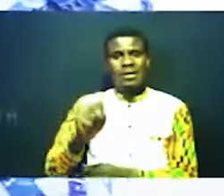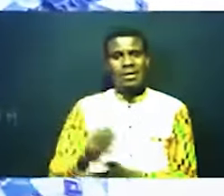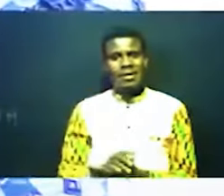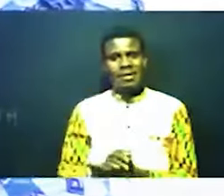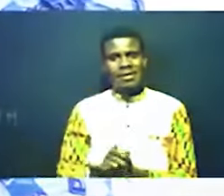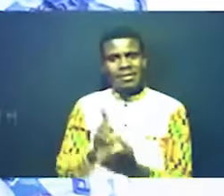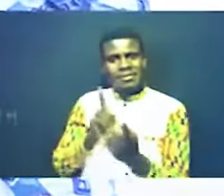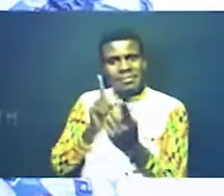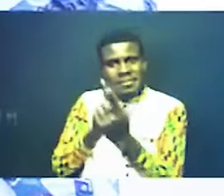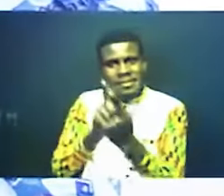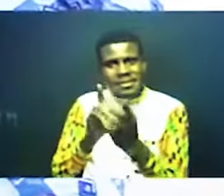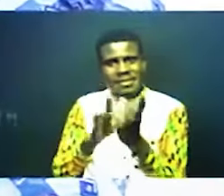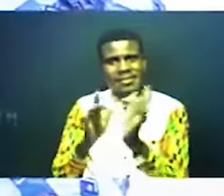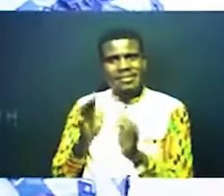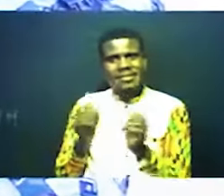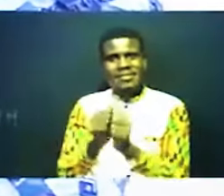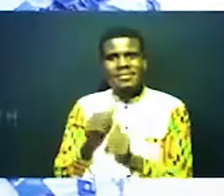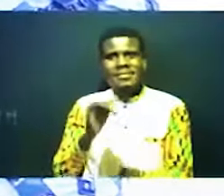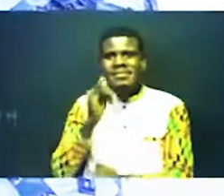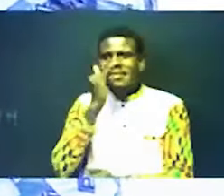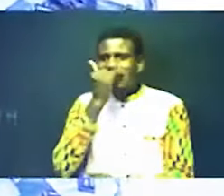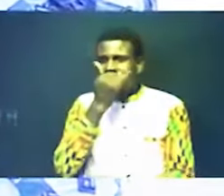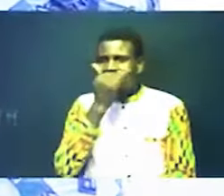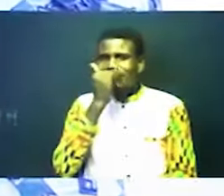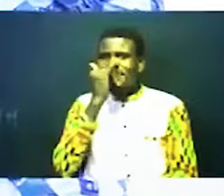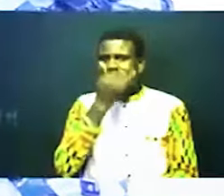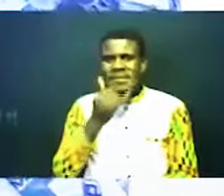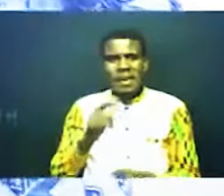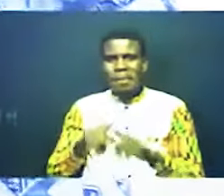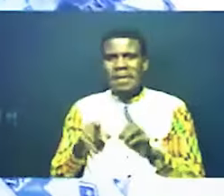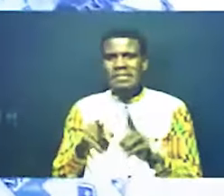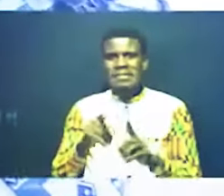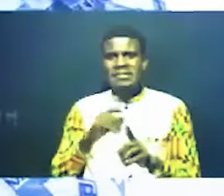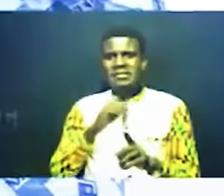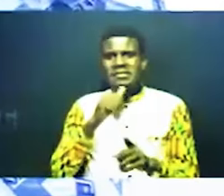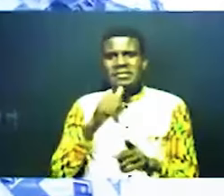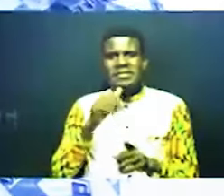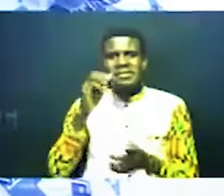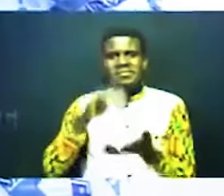But he never meant peace nor love. So